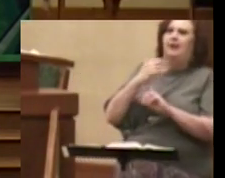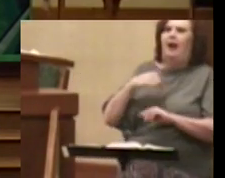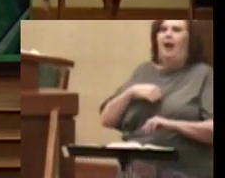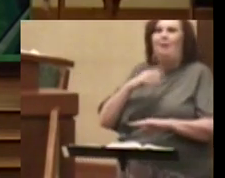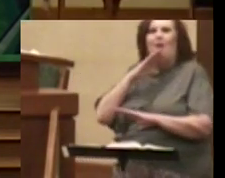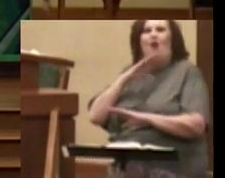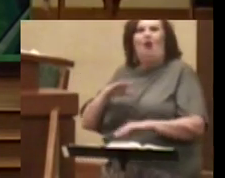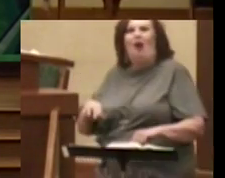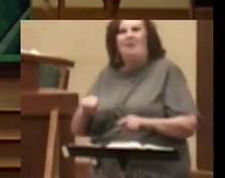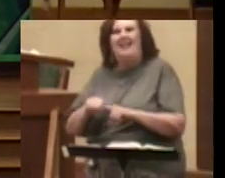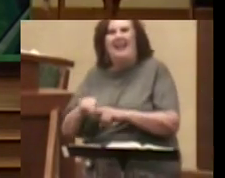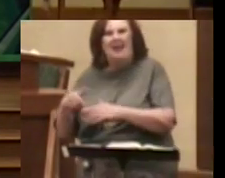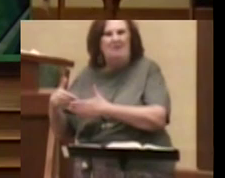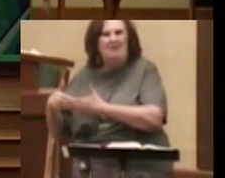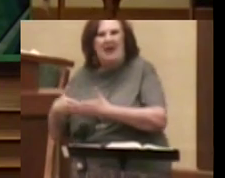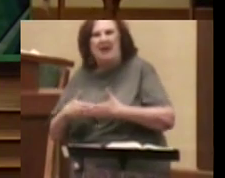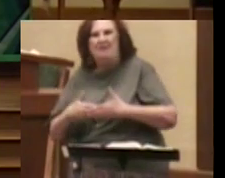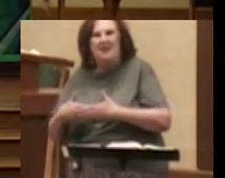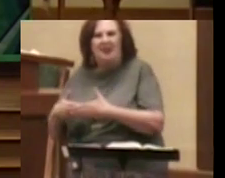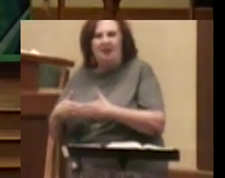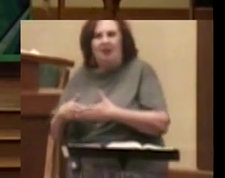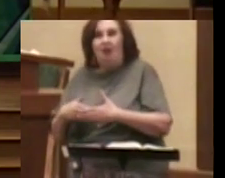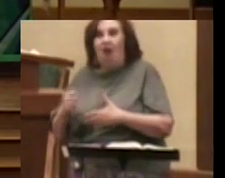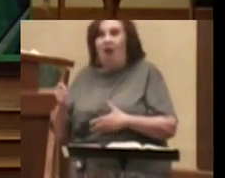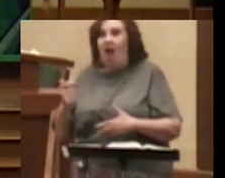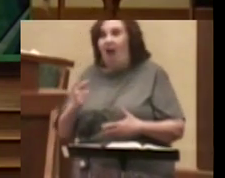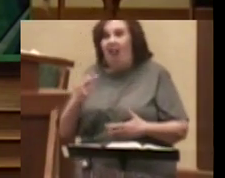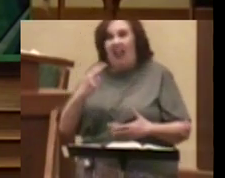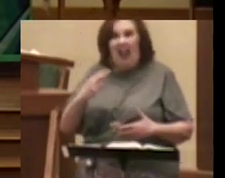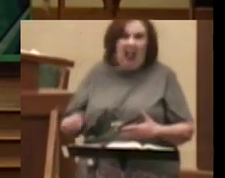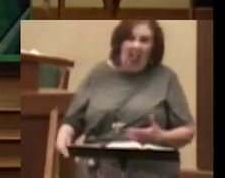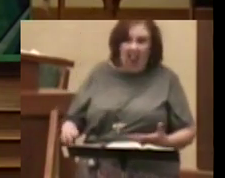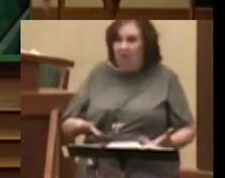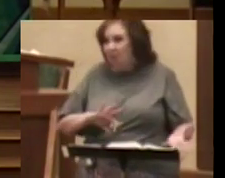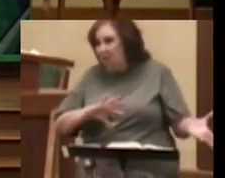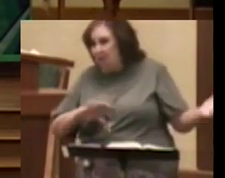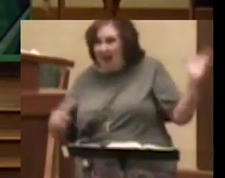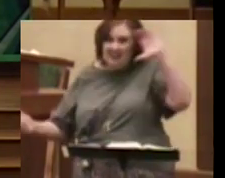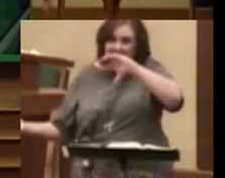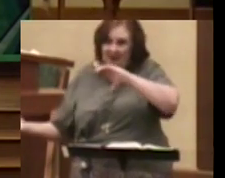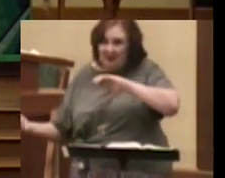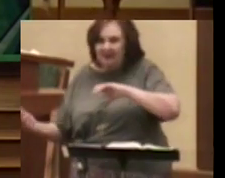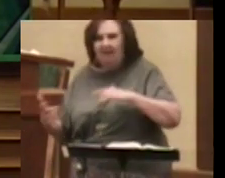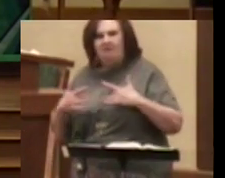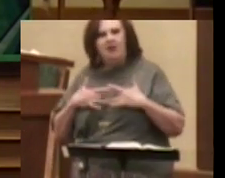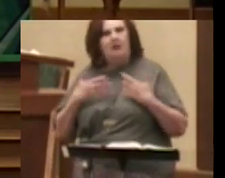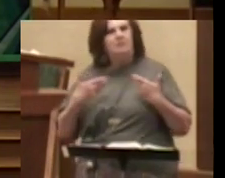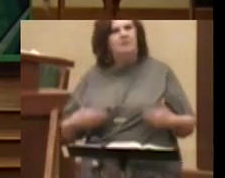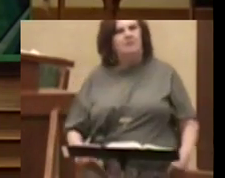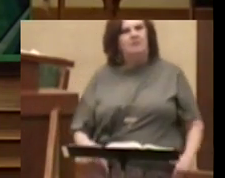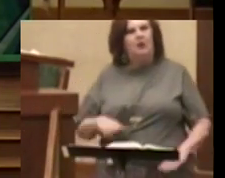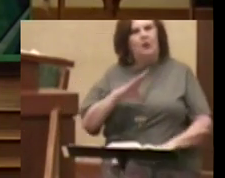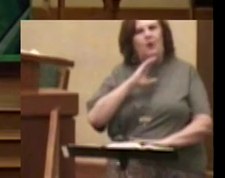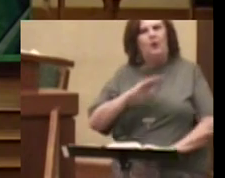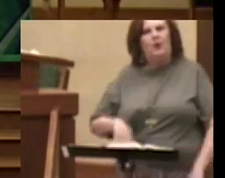baby. When all hell breaks loose, I'm collected and cool.